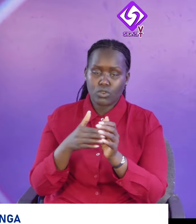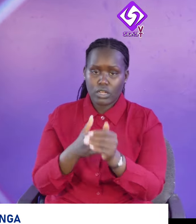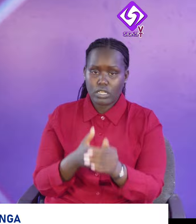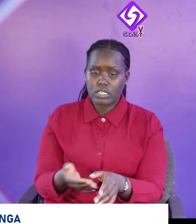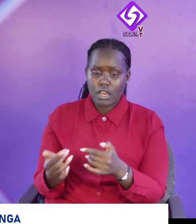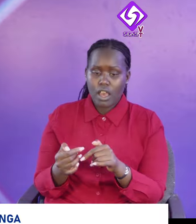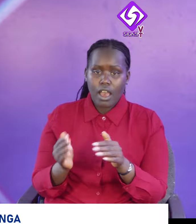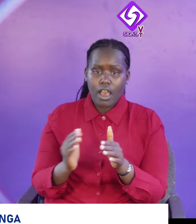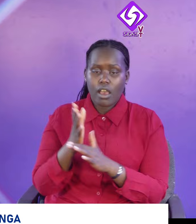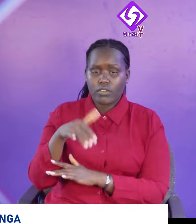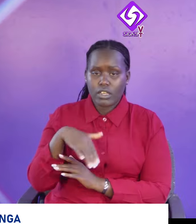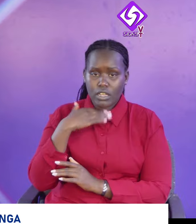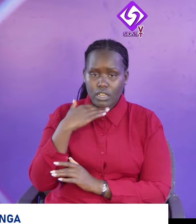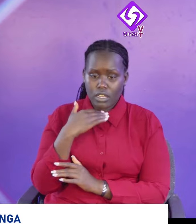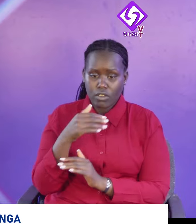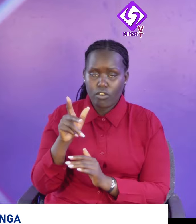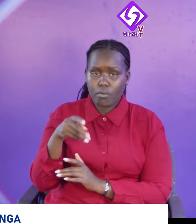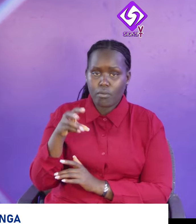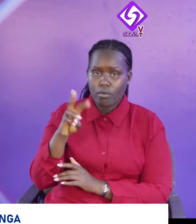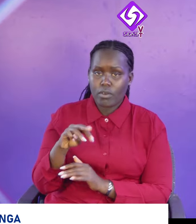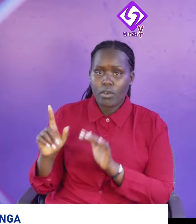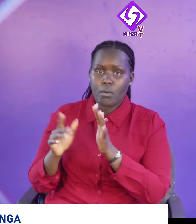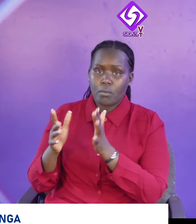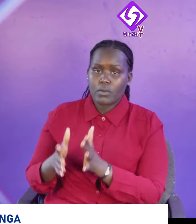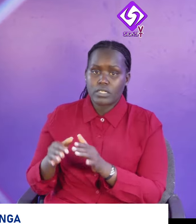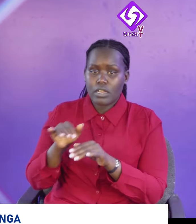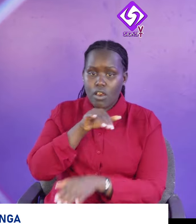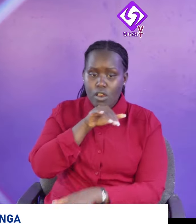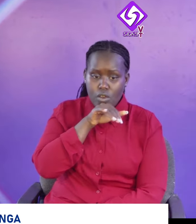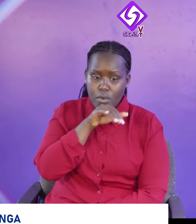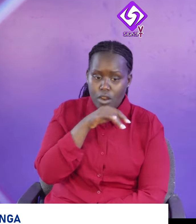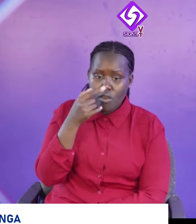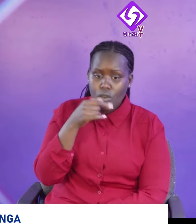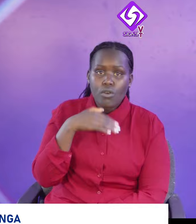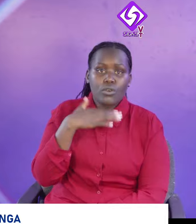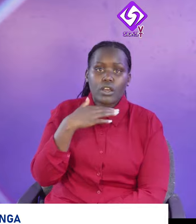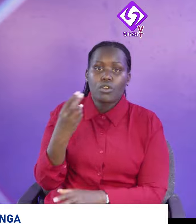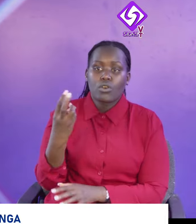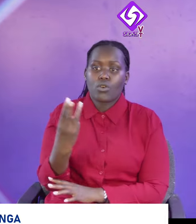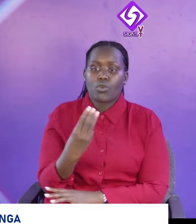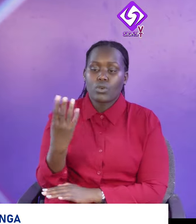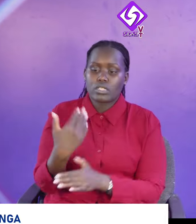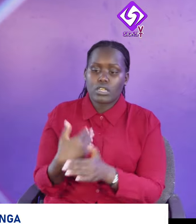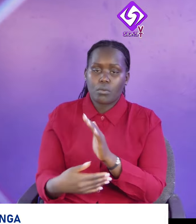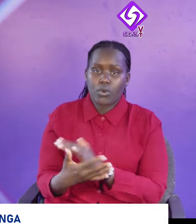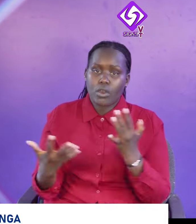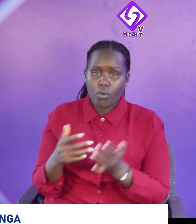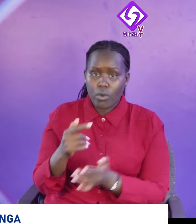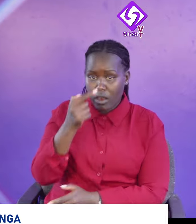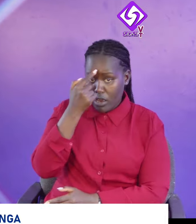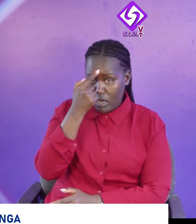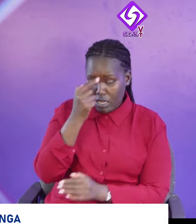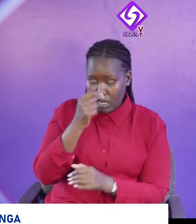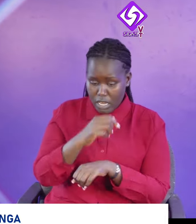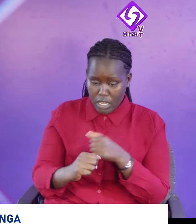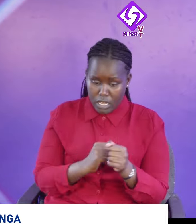following the death of former Prime Minister Raila Amolo Odinga, who passed away on Wednesday morning in India at the age of